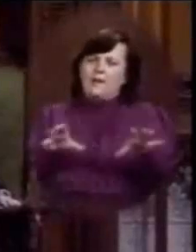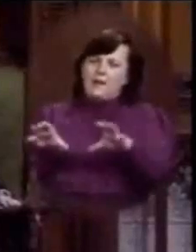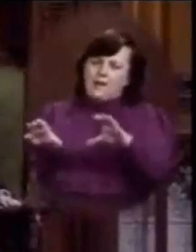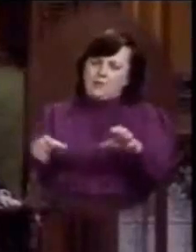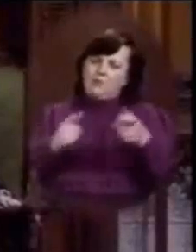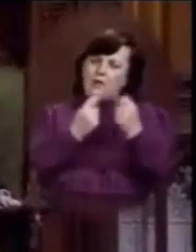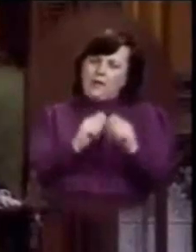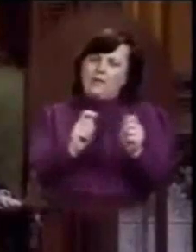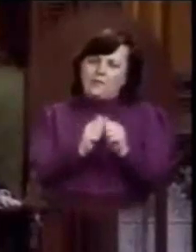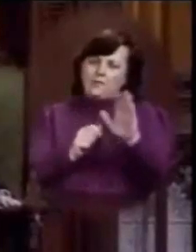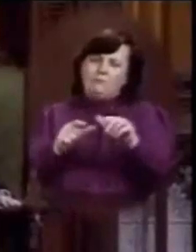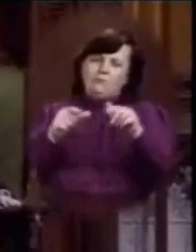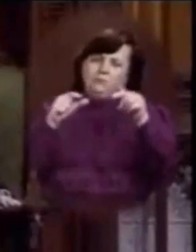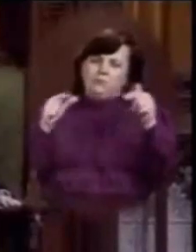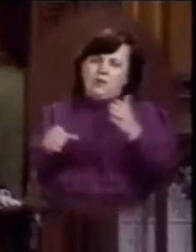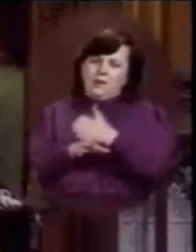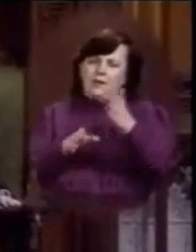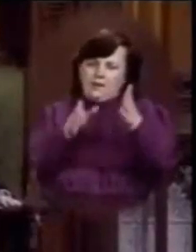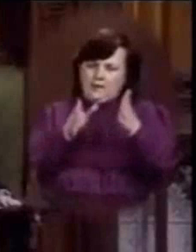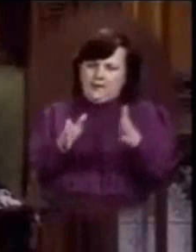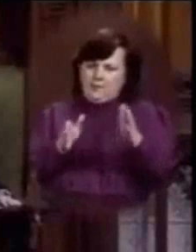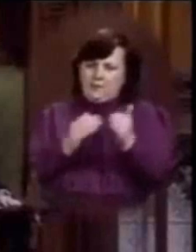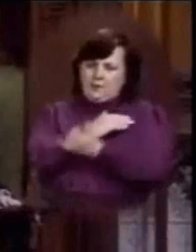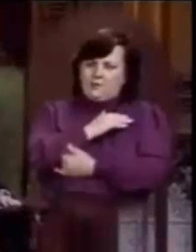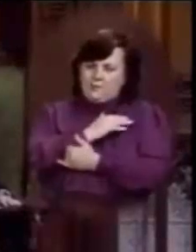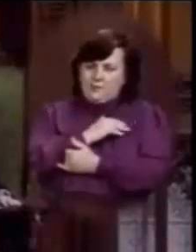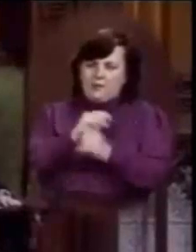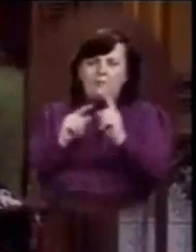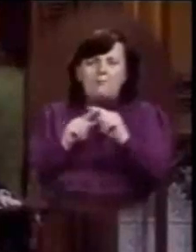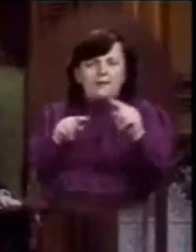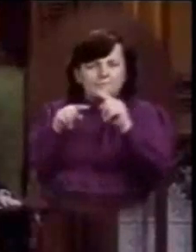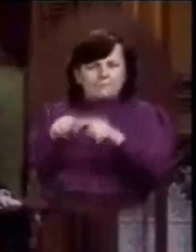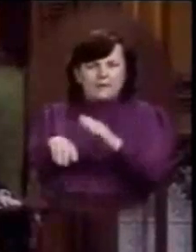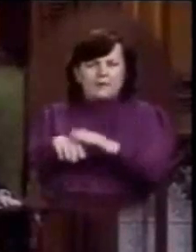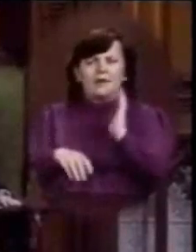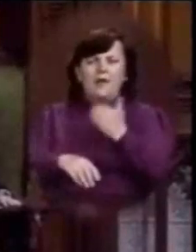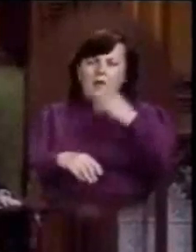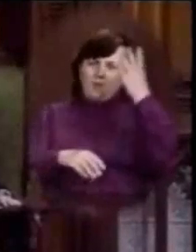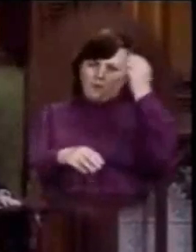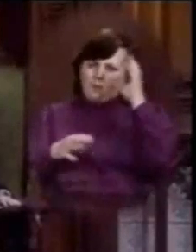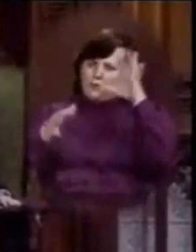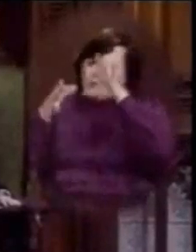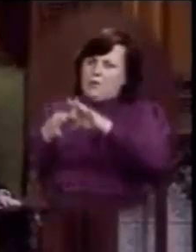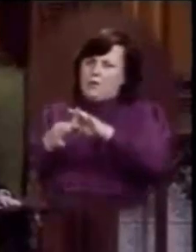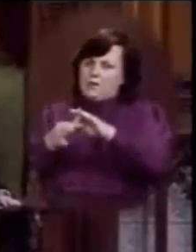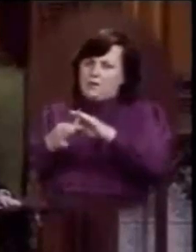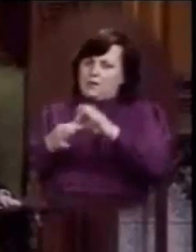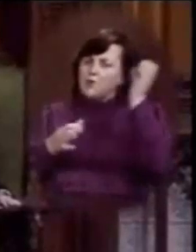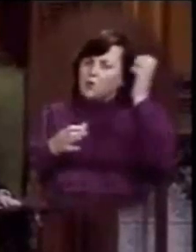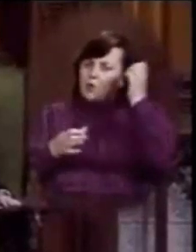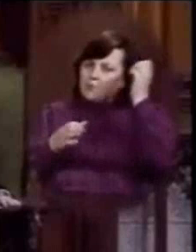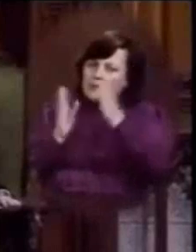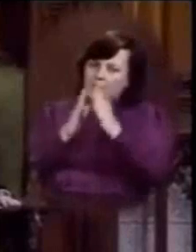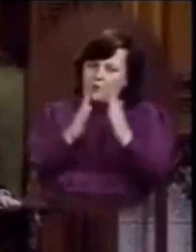neighbor. But on the basis of Britain's experience of joining the European community, you need have no fear that